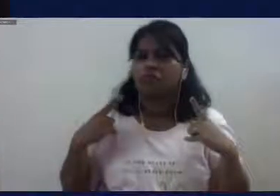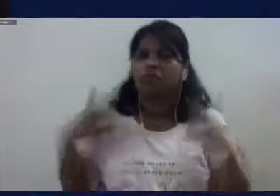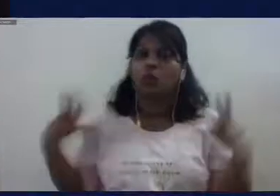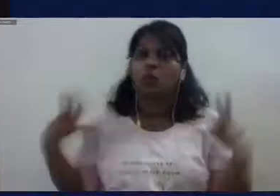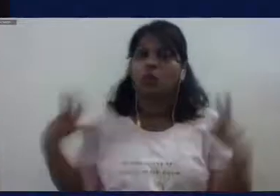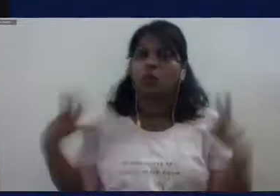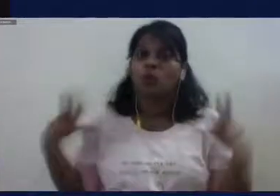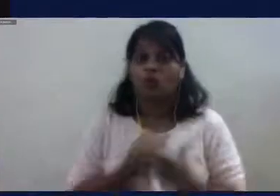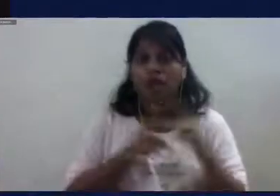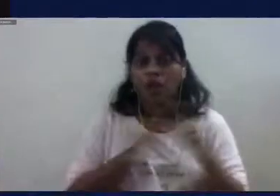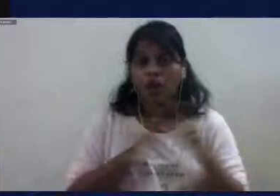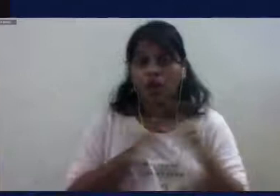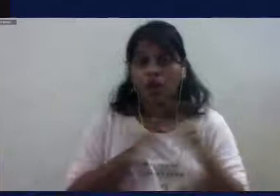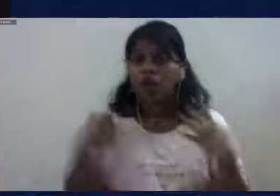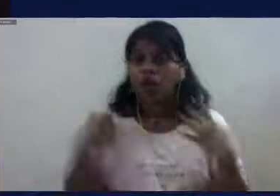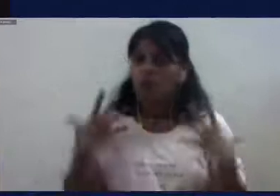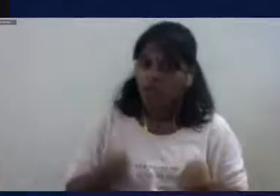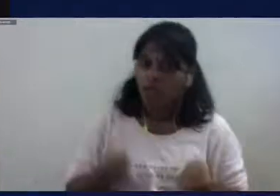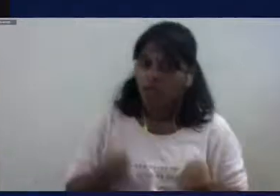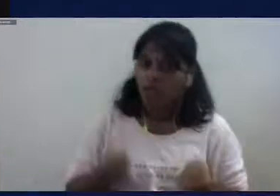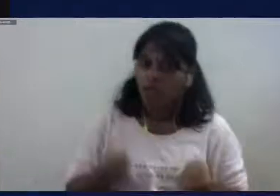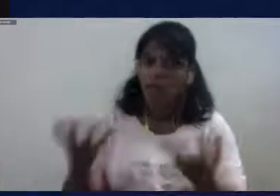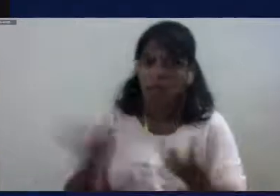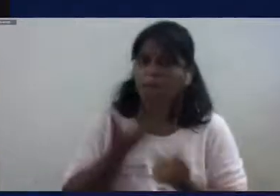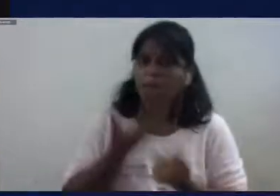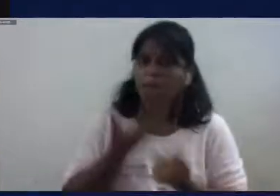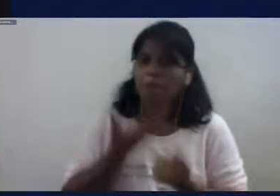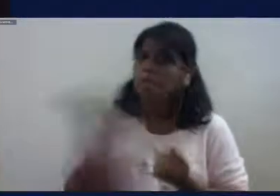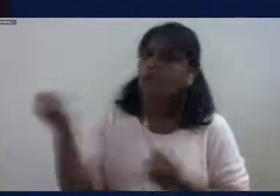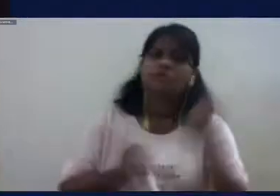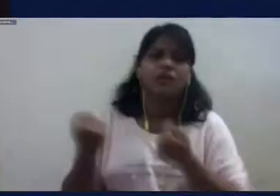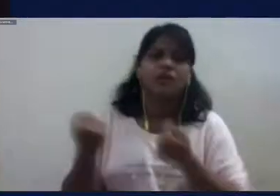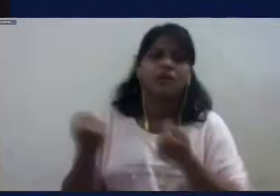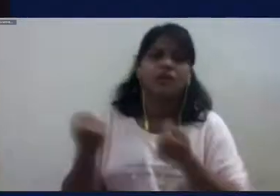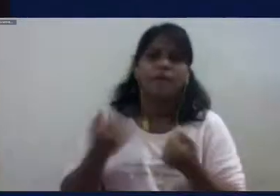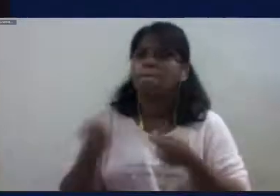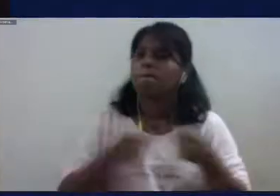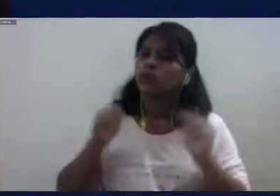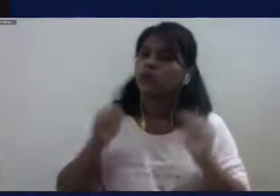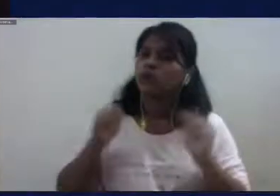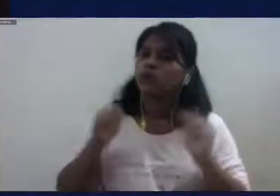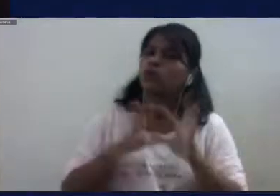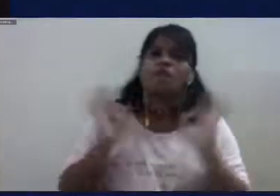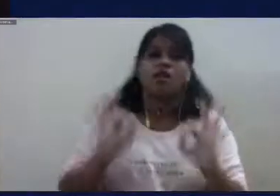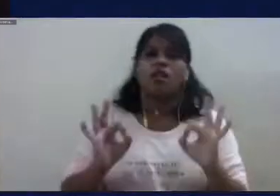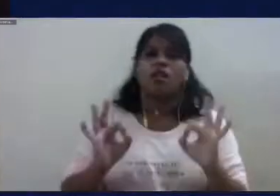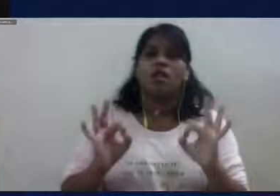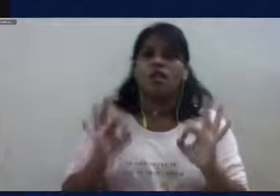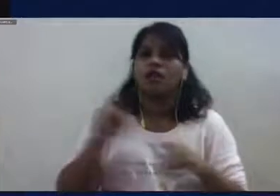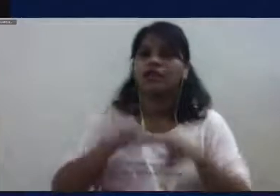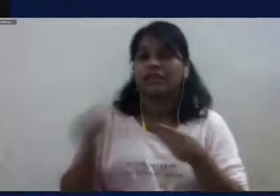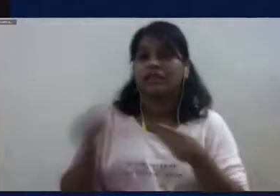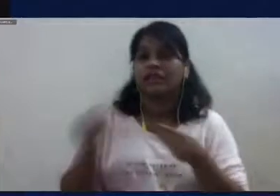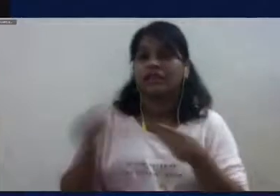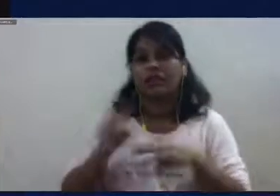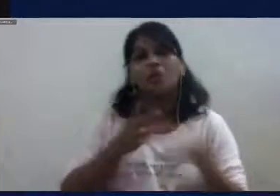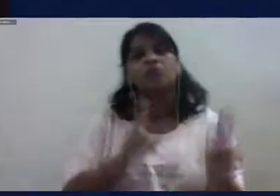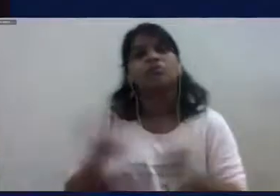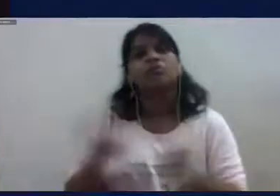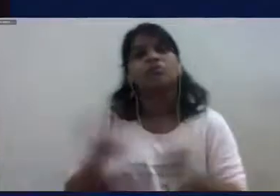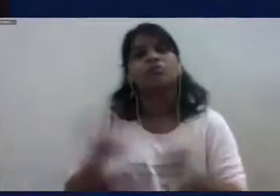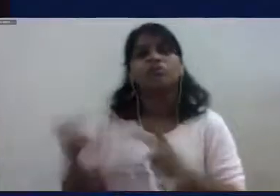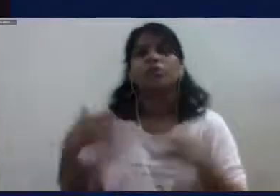We do want to buy the best car. We want our businesses to do really well on the stock market and so on and so forth. We